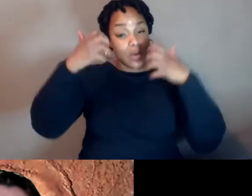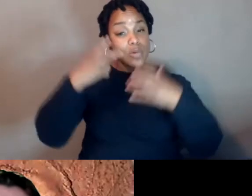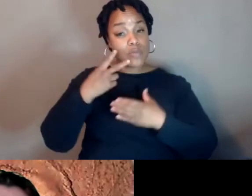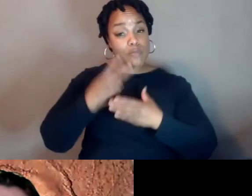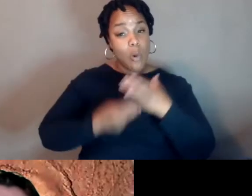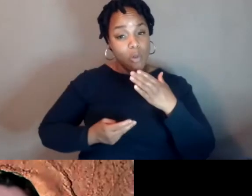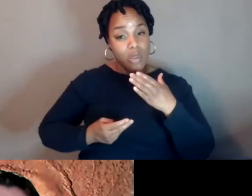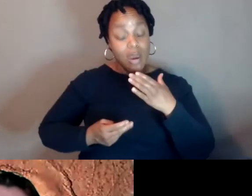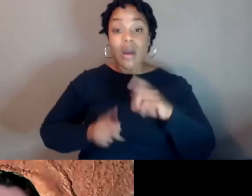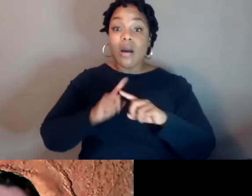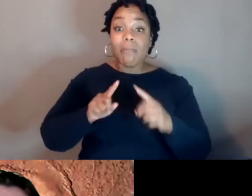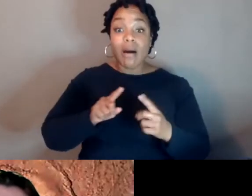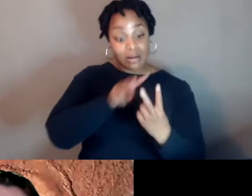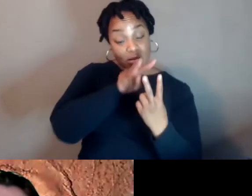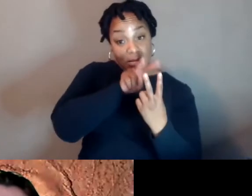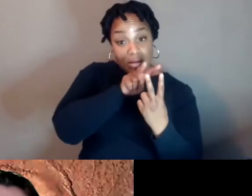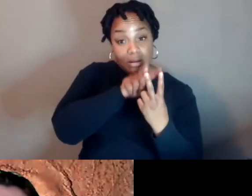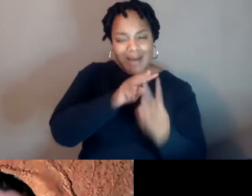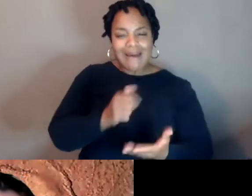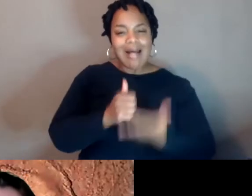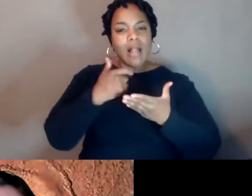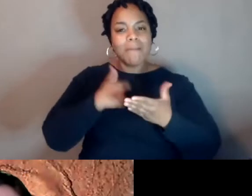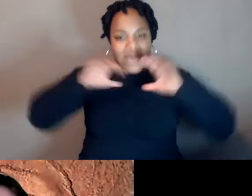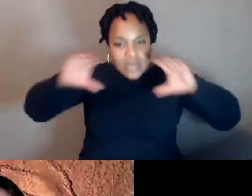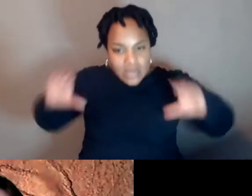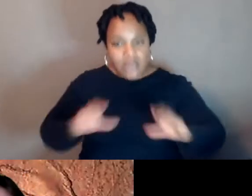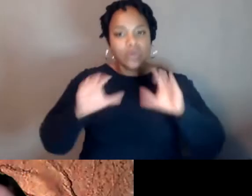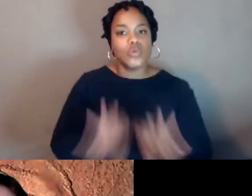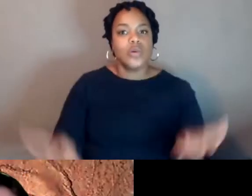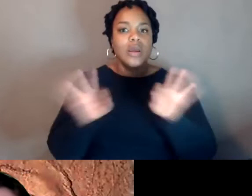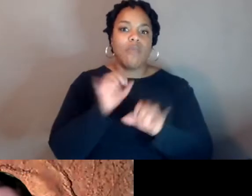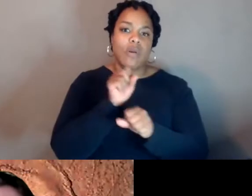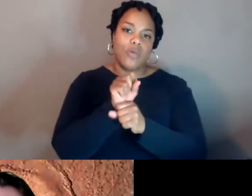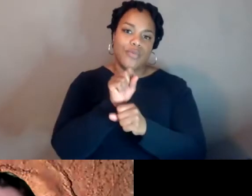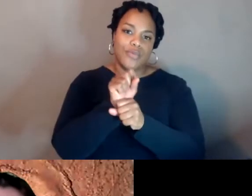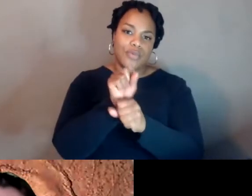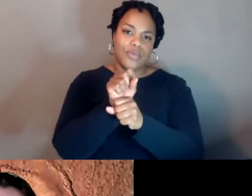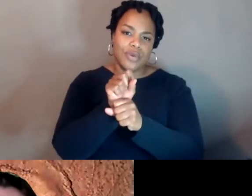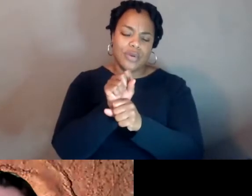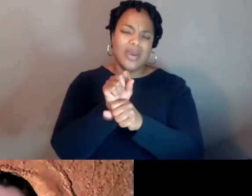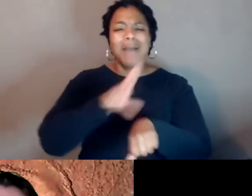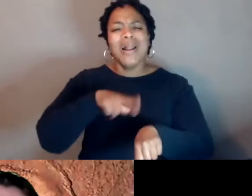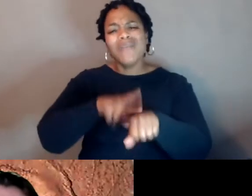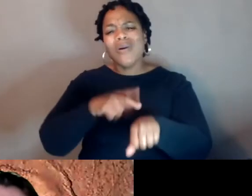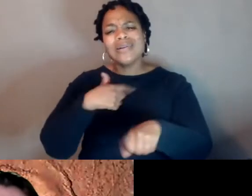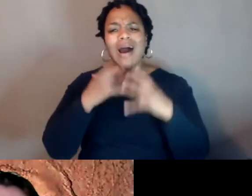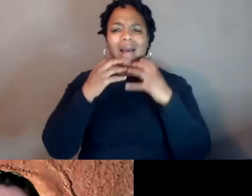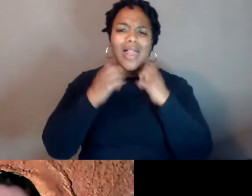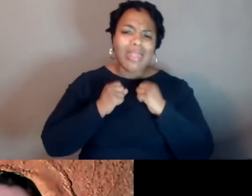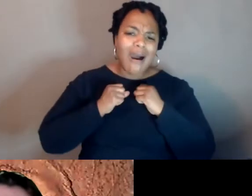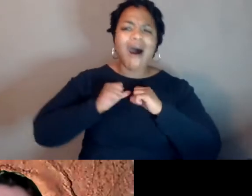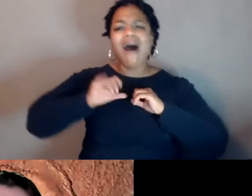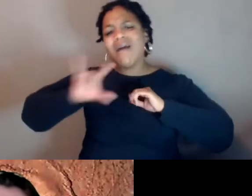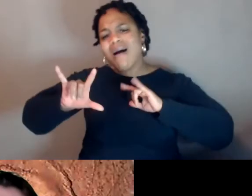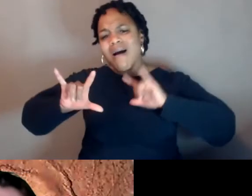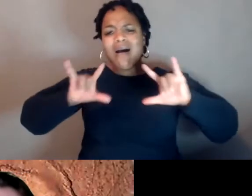to do the work that needs to be done. Beautiful. Sure, I love, I like bell hooks, and I